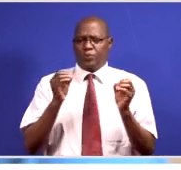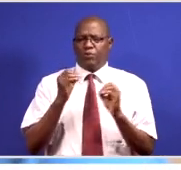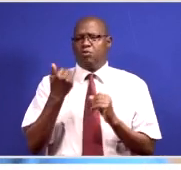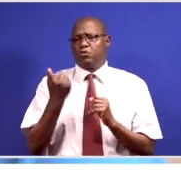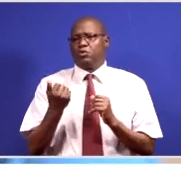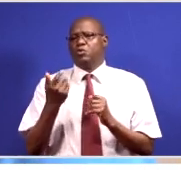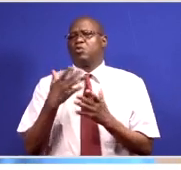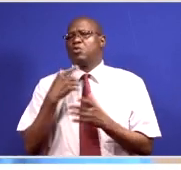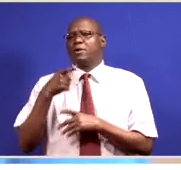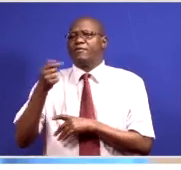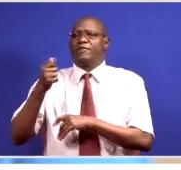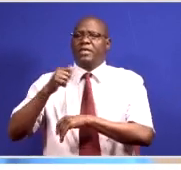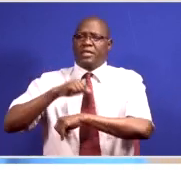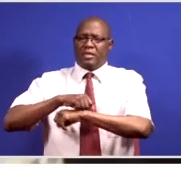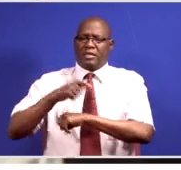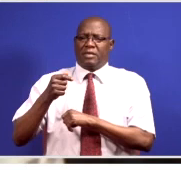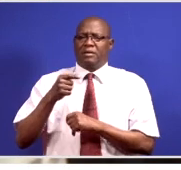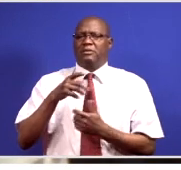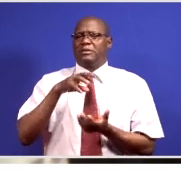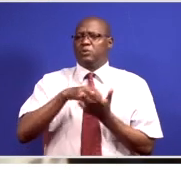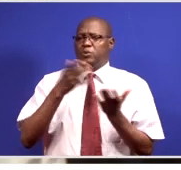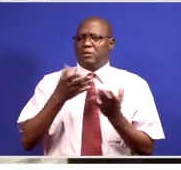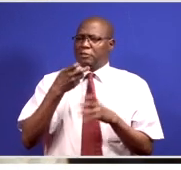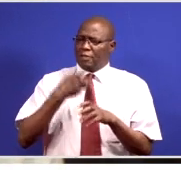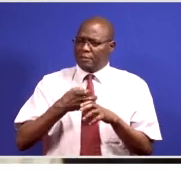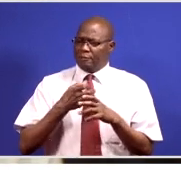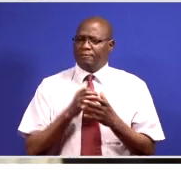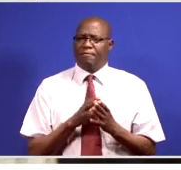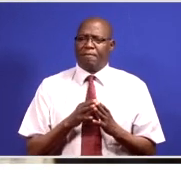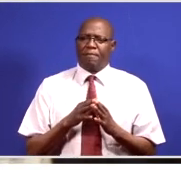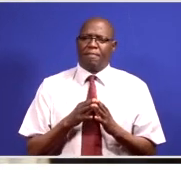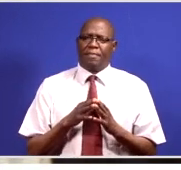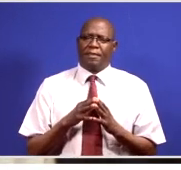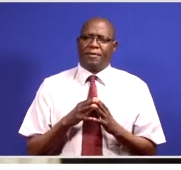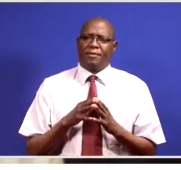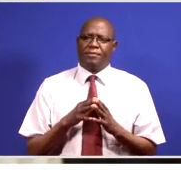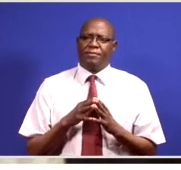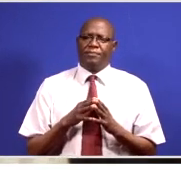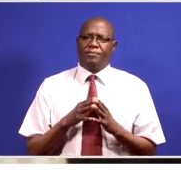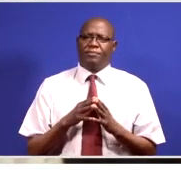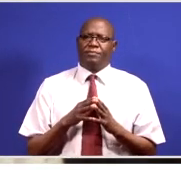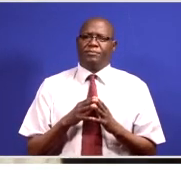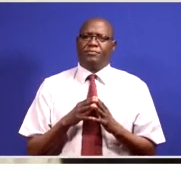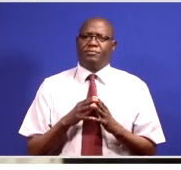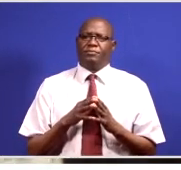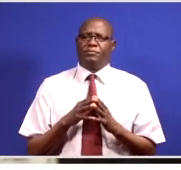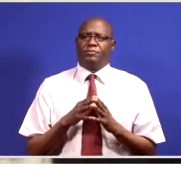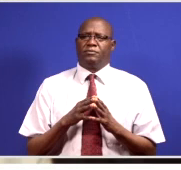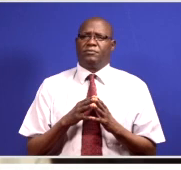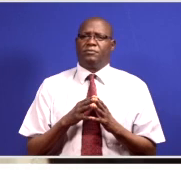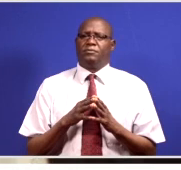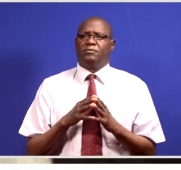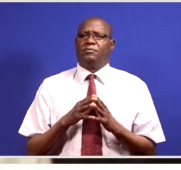anataka kulipwa fee. Sasa hali ya huku ni ngumu. CBC basi tunapenda kama itawezekani serikali iondoe CBC.